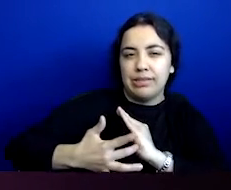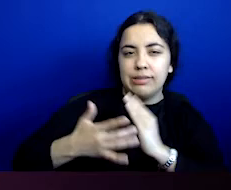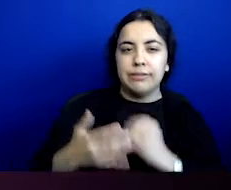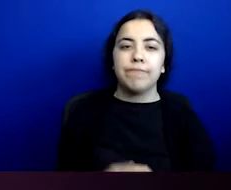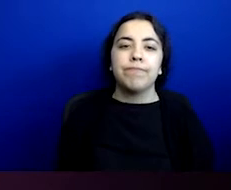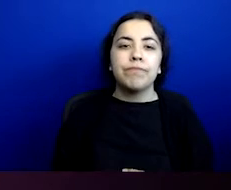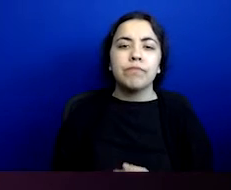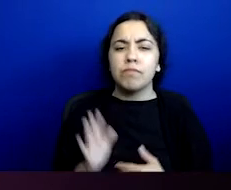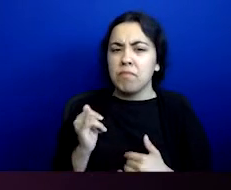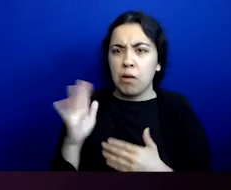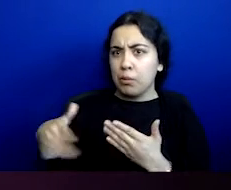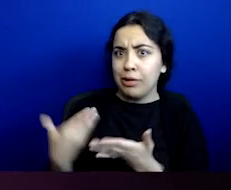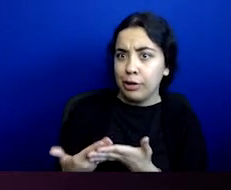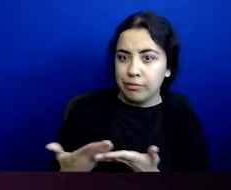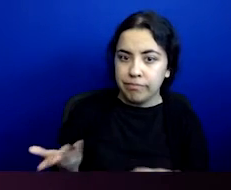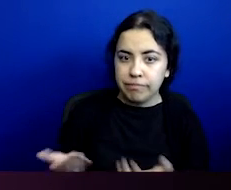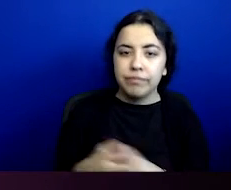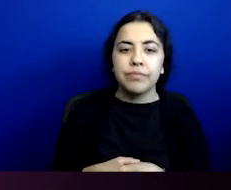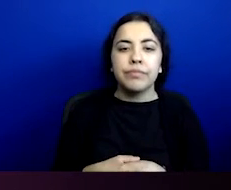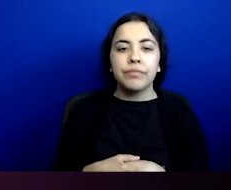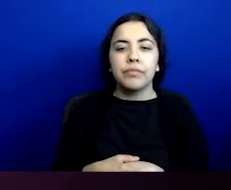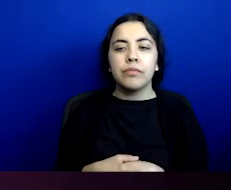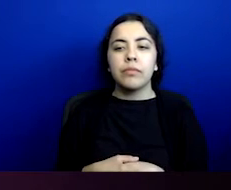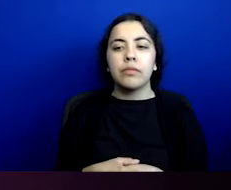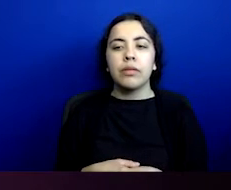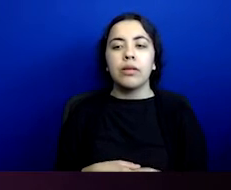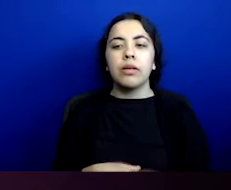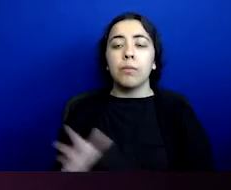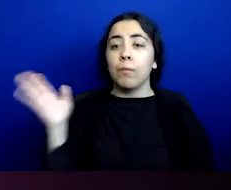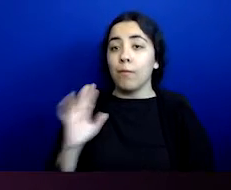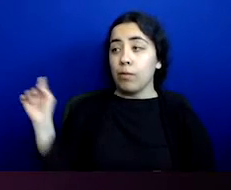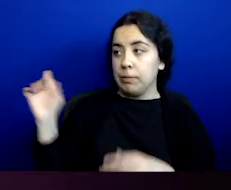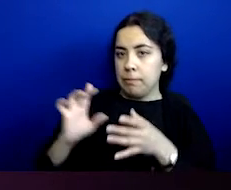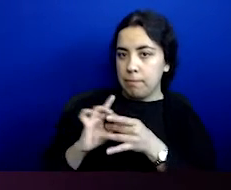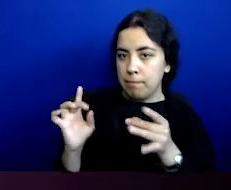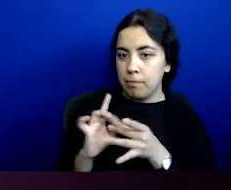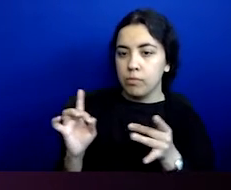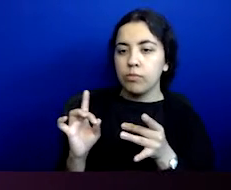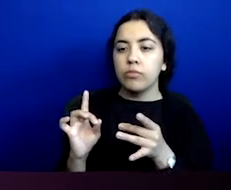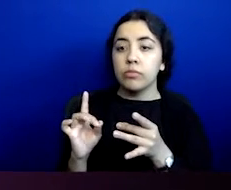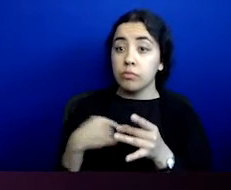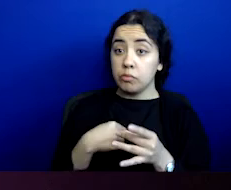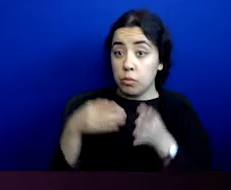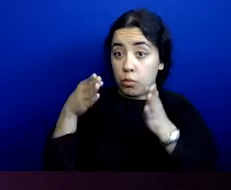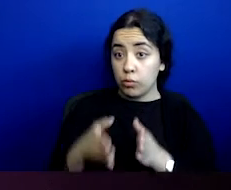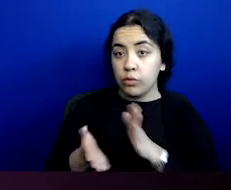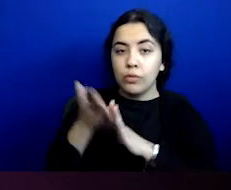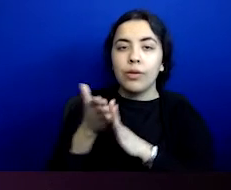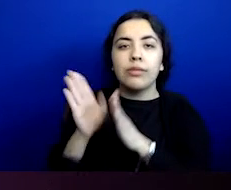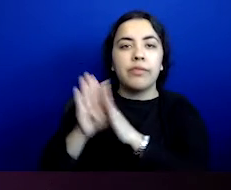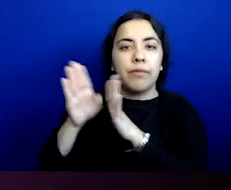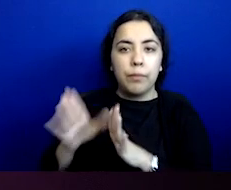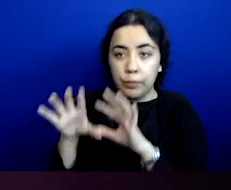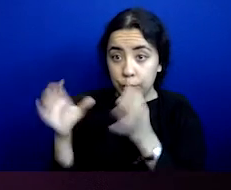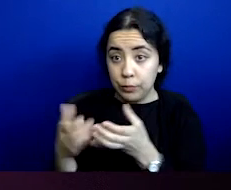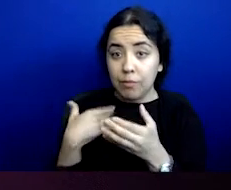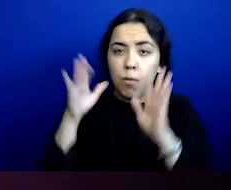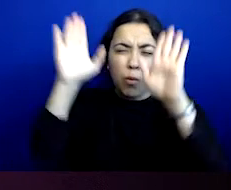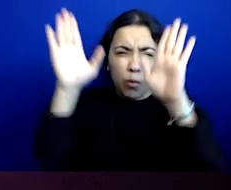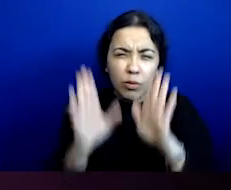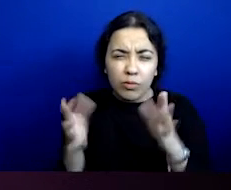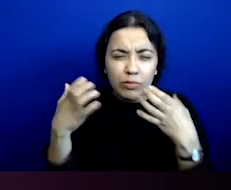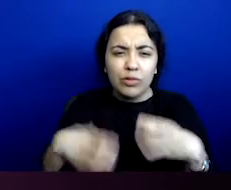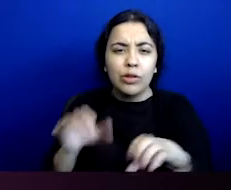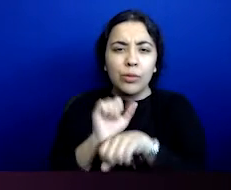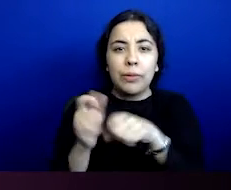how do we get to this point? So just as he was kind of mentioning before, as somebody that's ran a developer group and had a wonderful chance to kind of